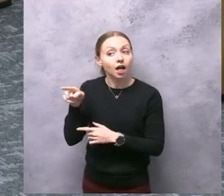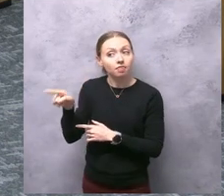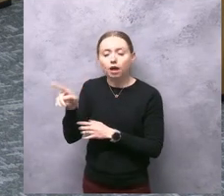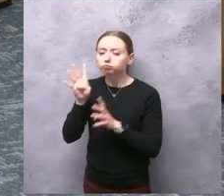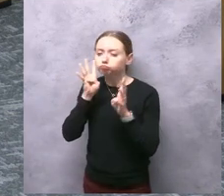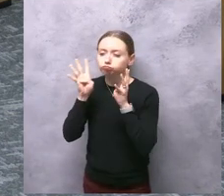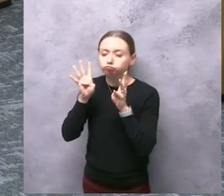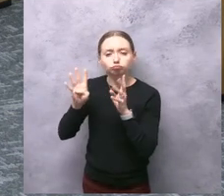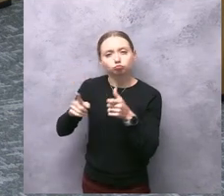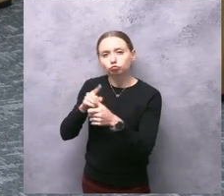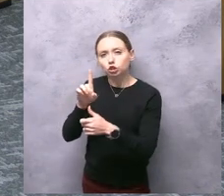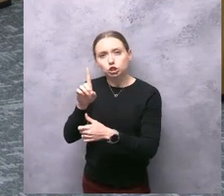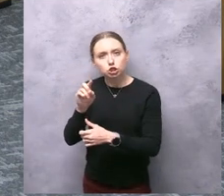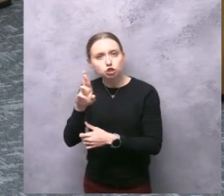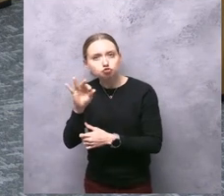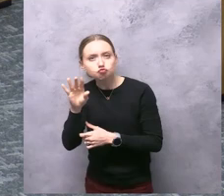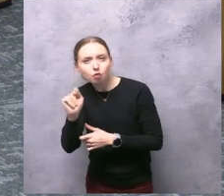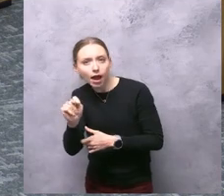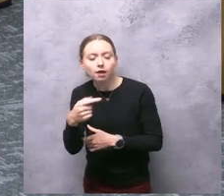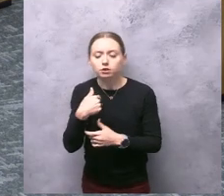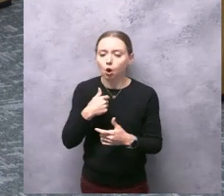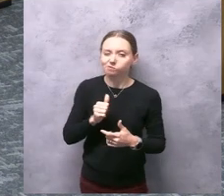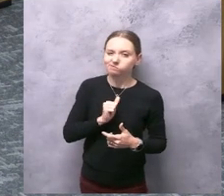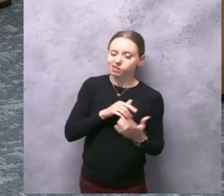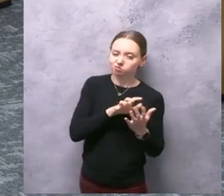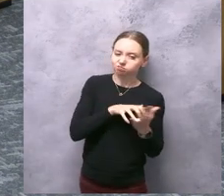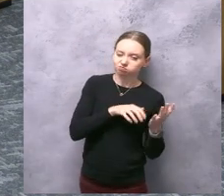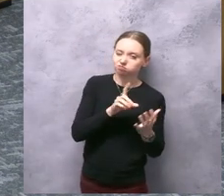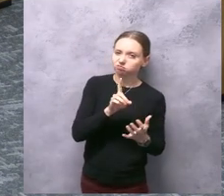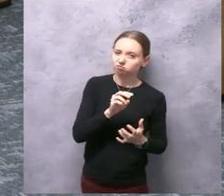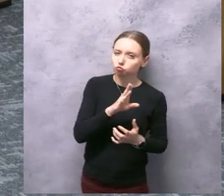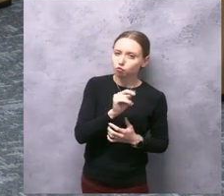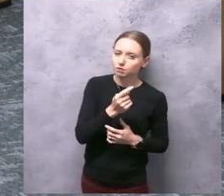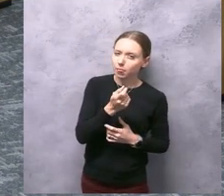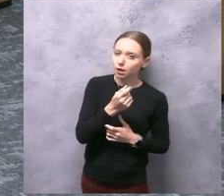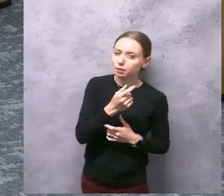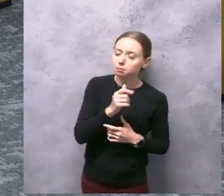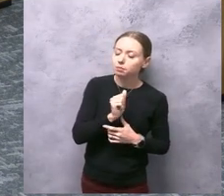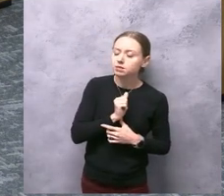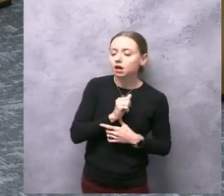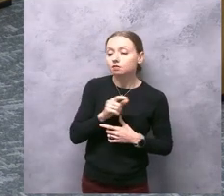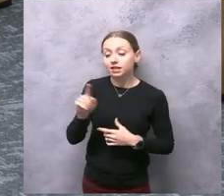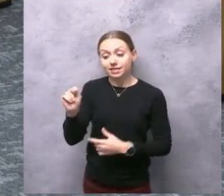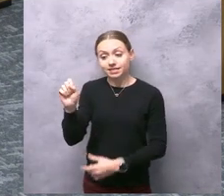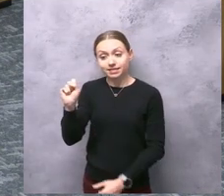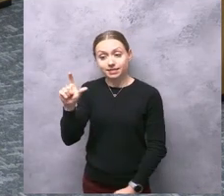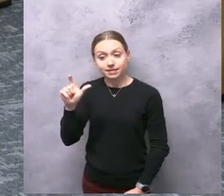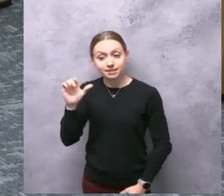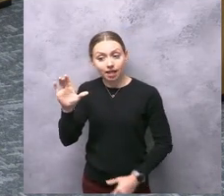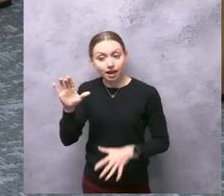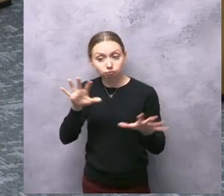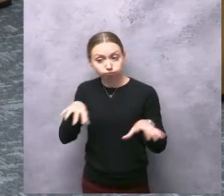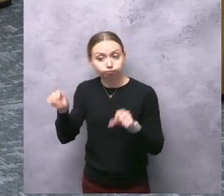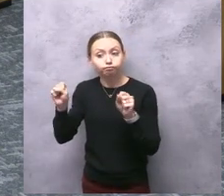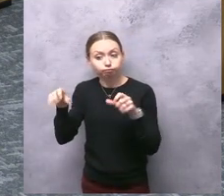some drafting behind the scenes, made some comments. TSLAC adopted that, State Board adopted that. So